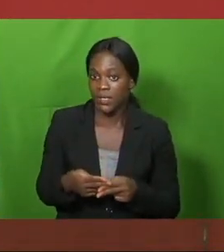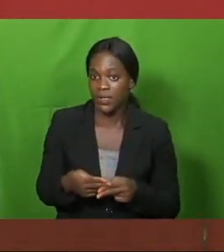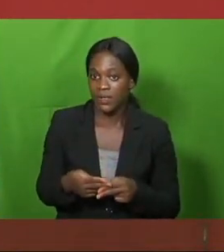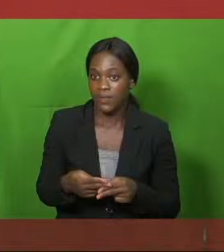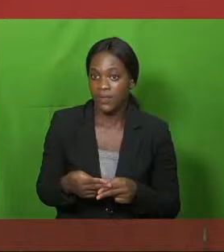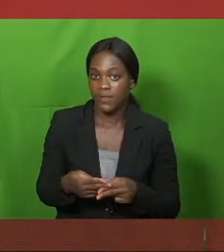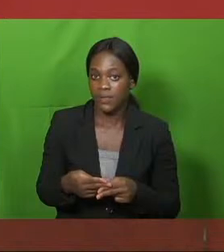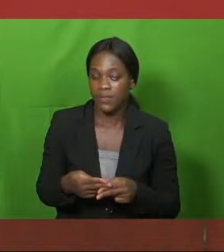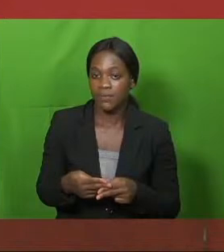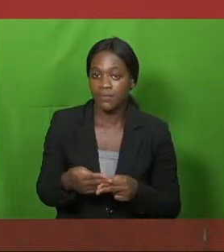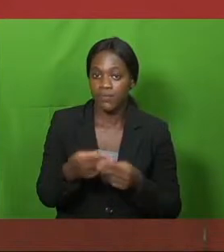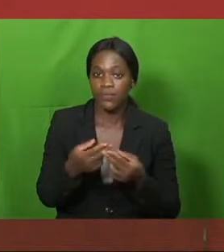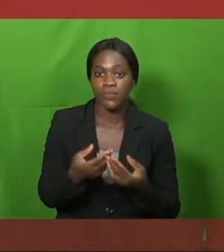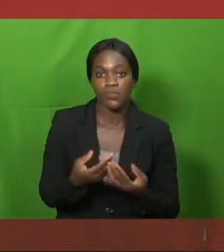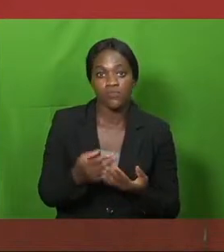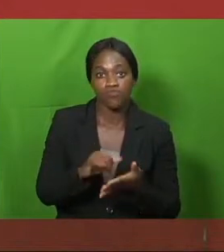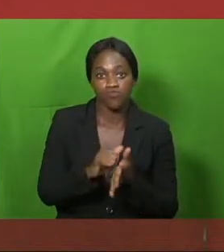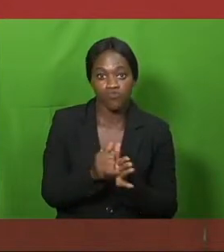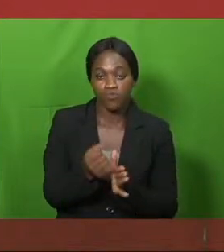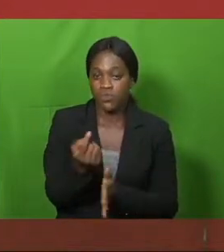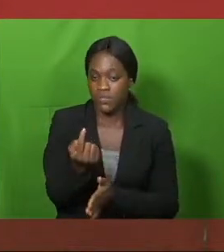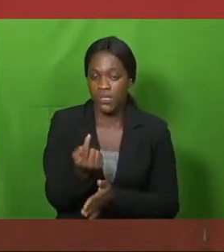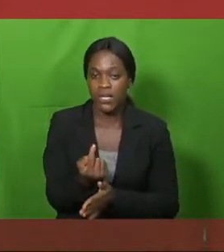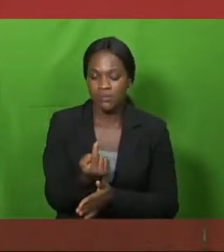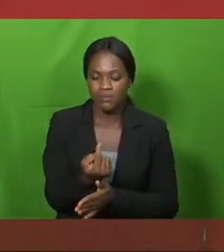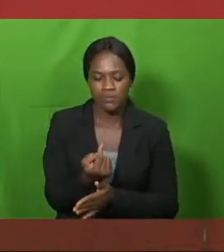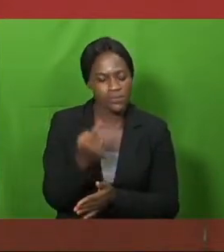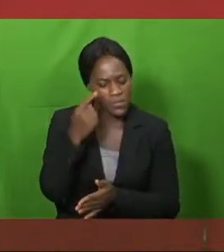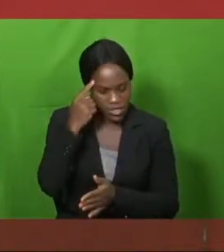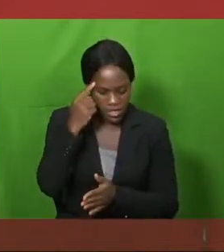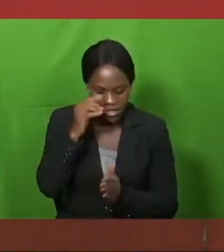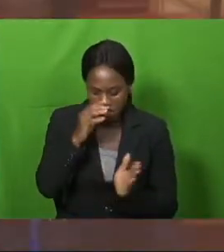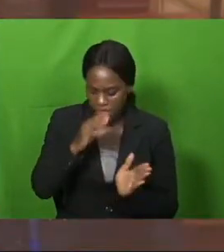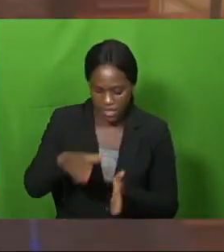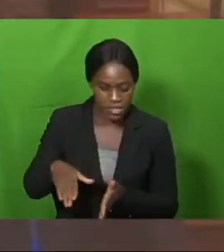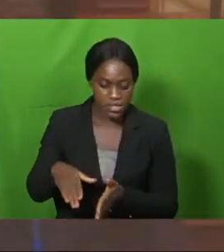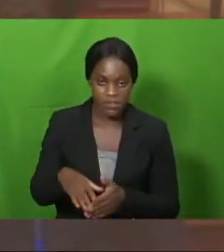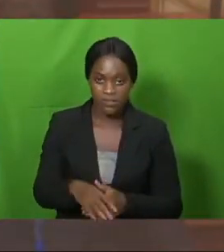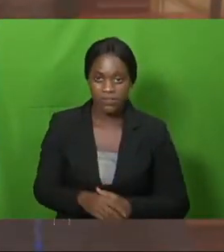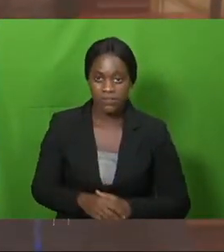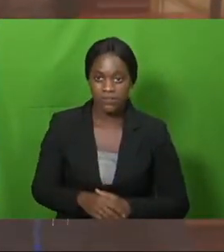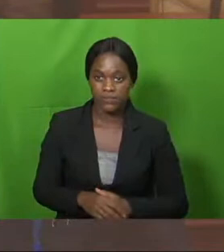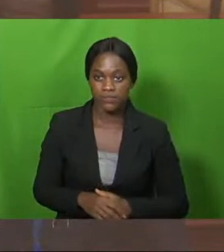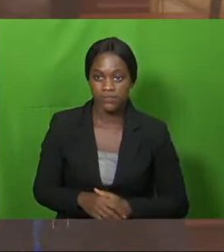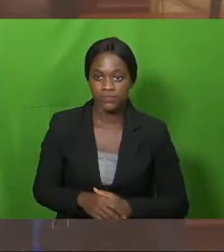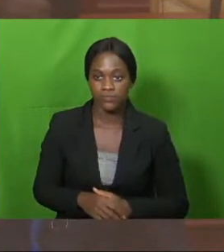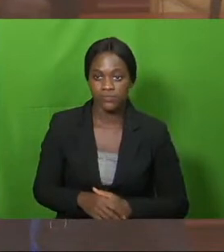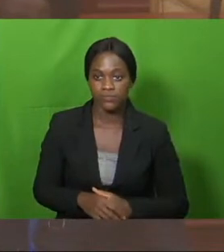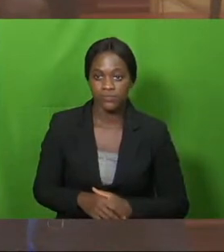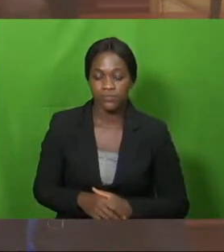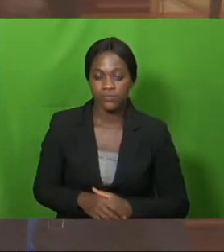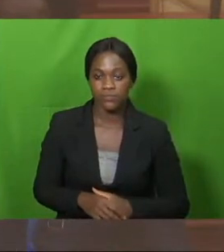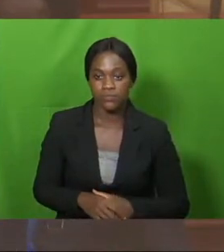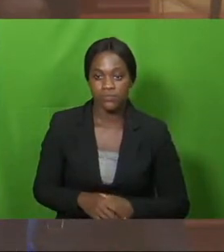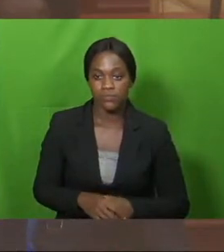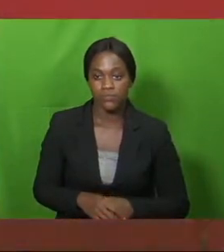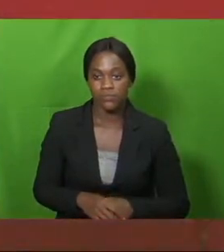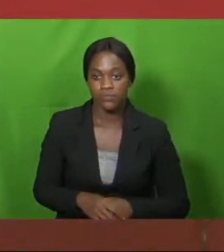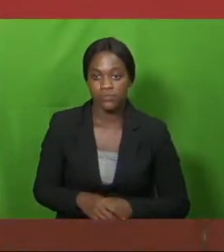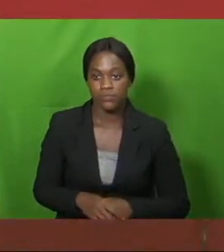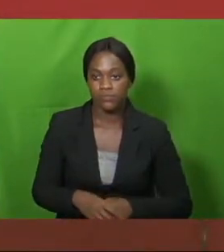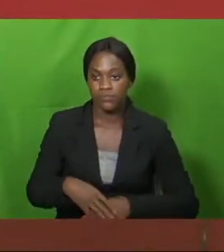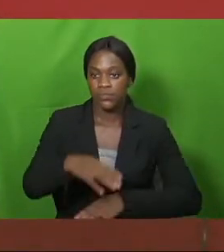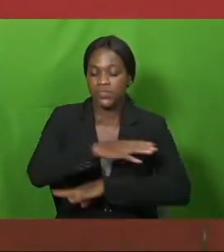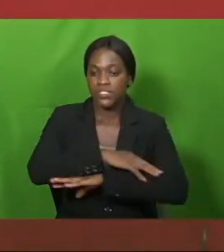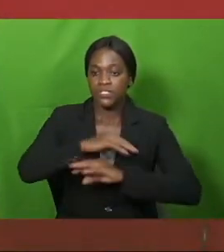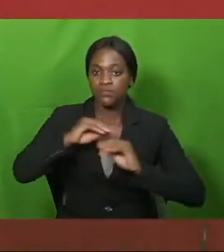the dignitaries, I think that one cannot be. So let's take it like that. But honorable member, I table effect the change